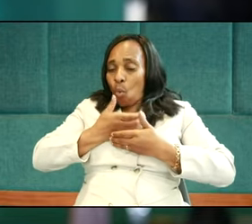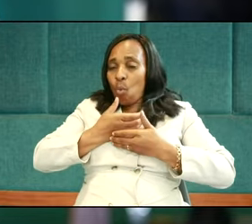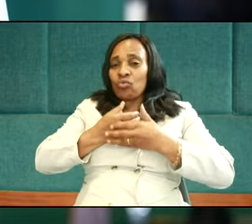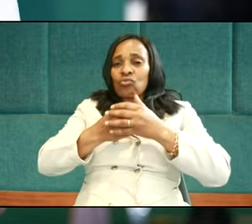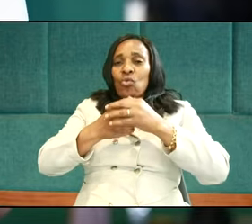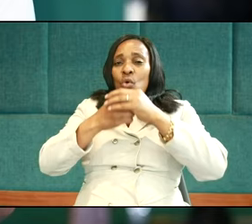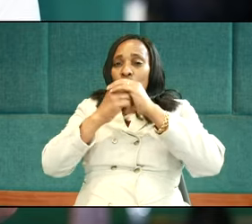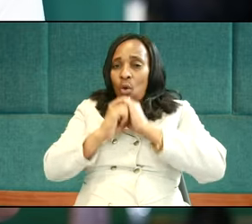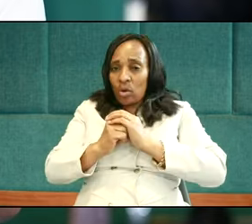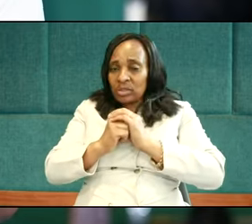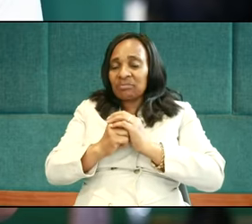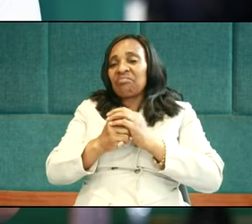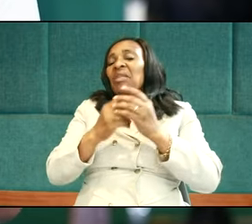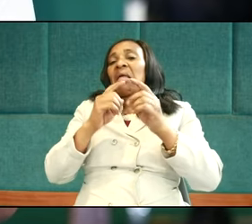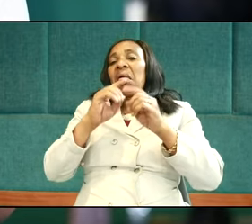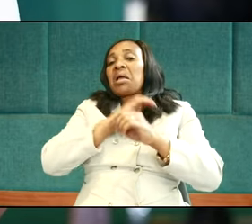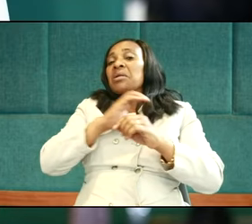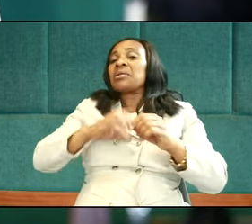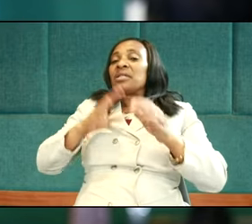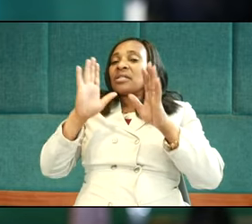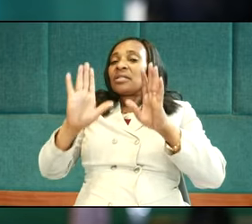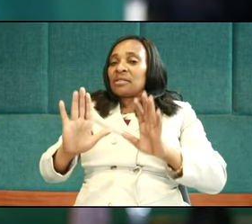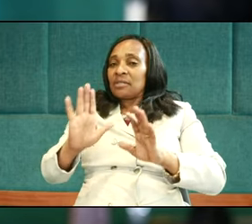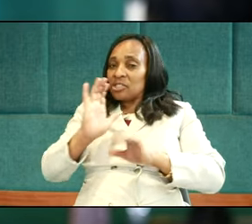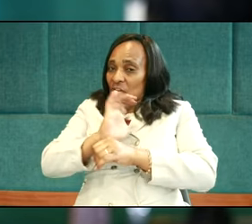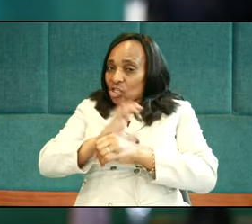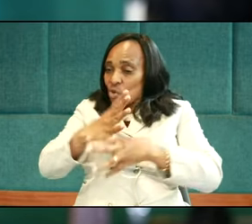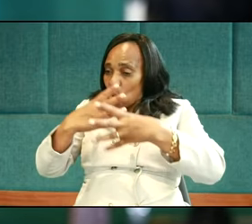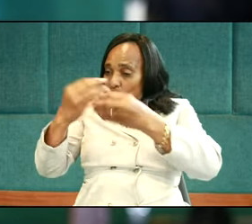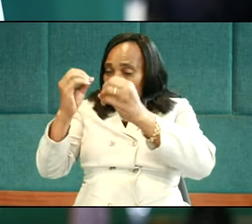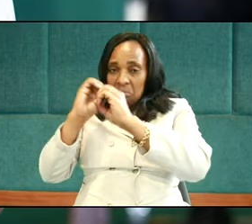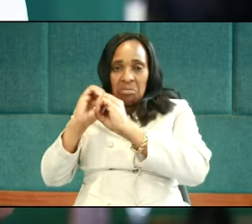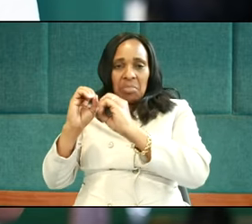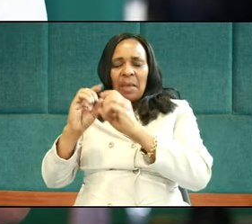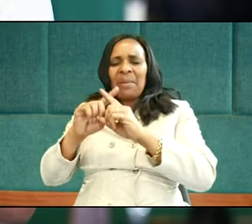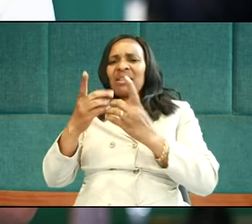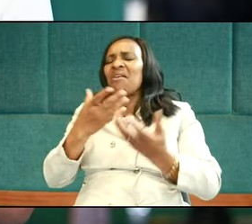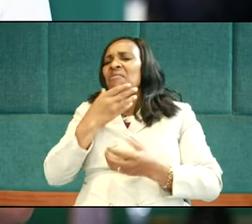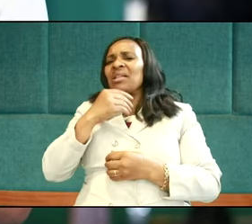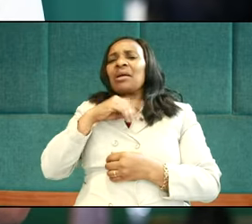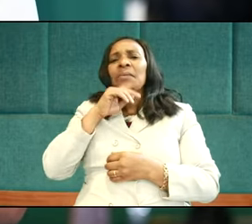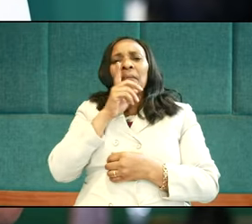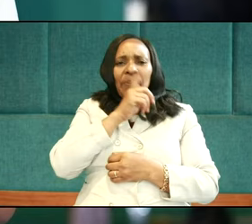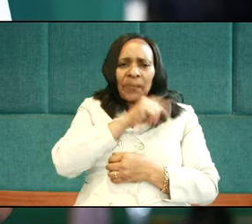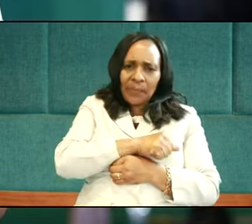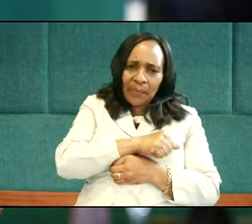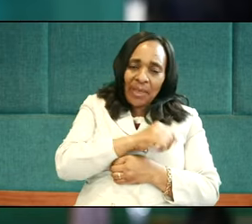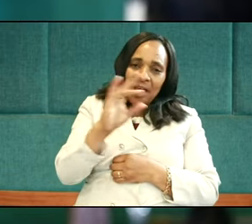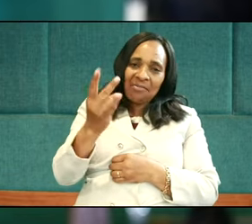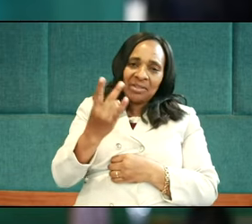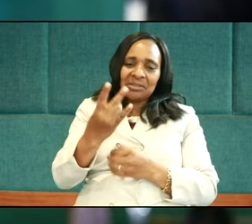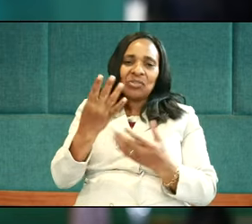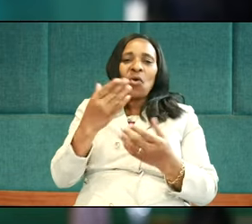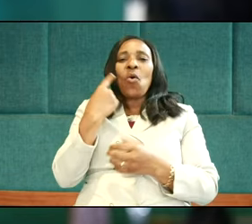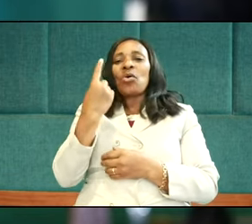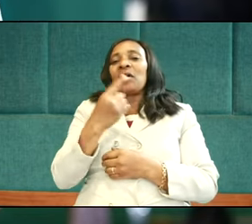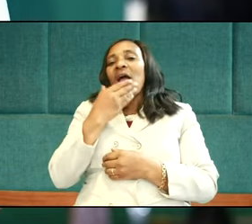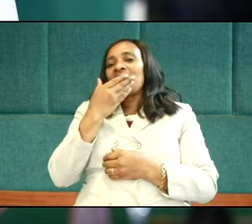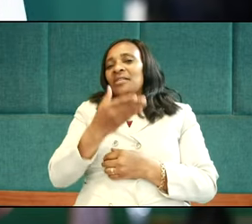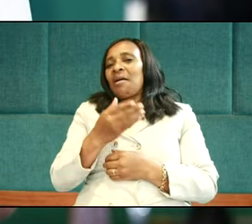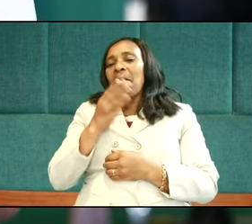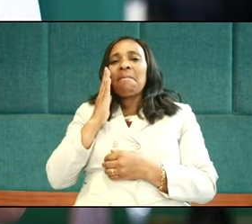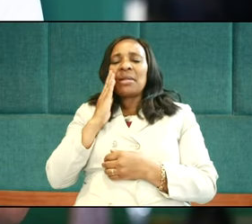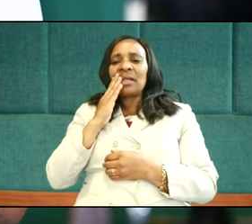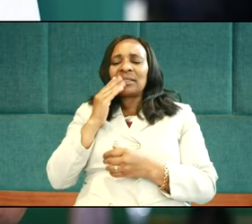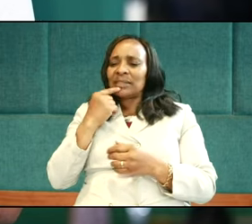a Christian church." But now father was gone. The Adventist orphanage seemed like the only answer. Mother